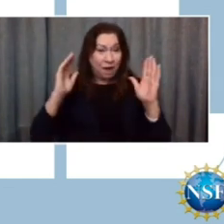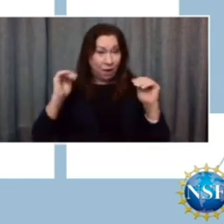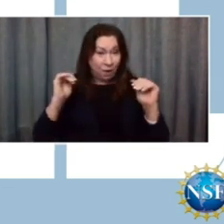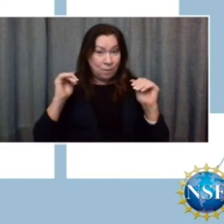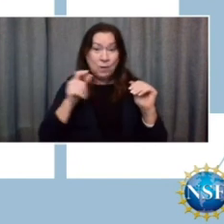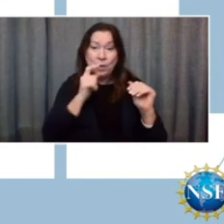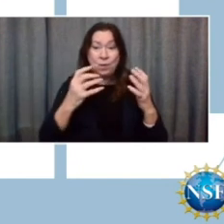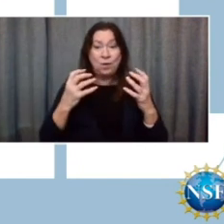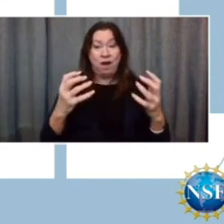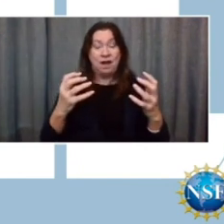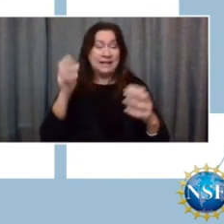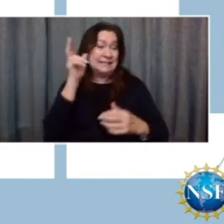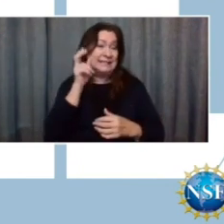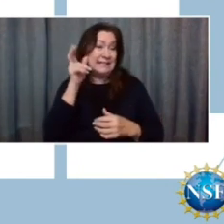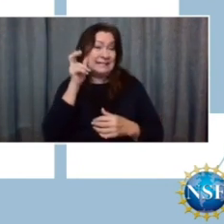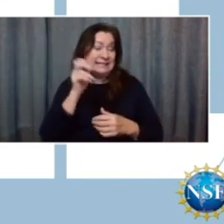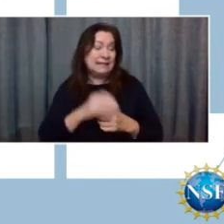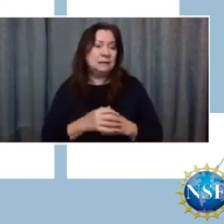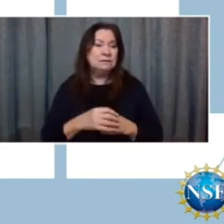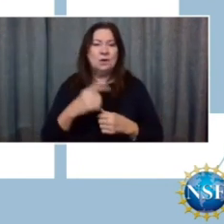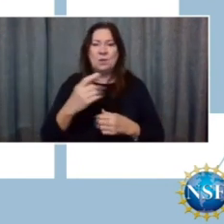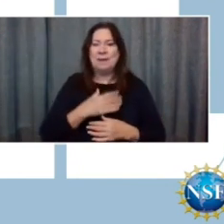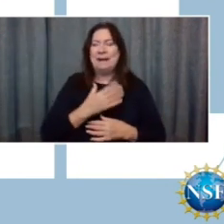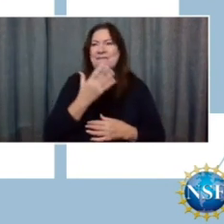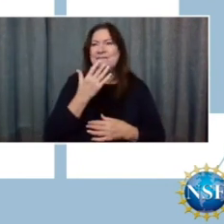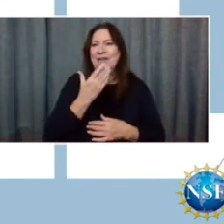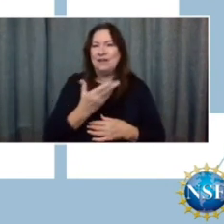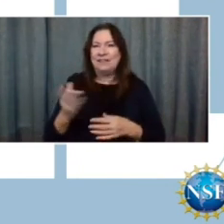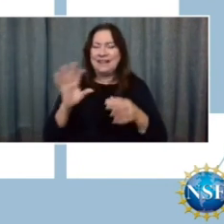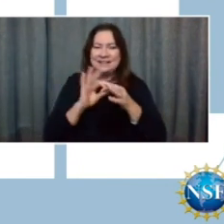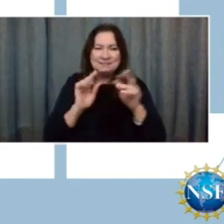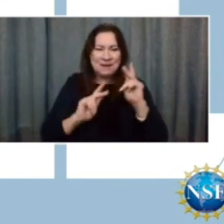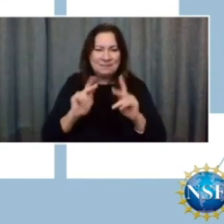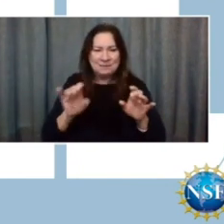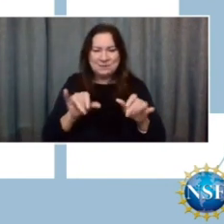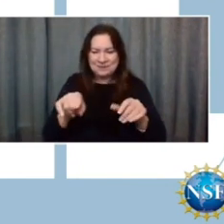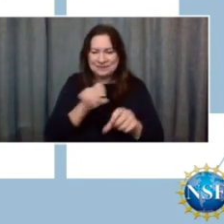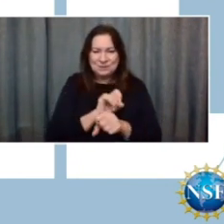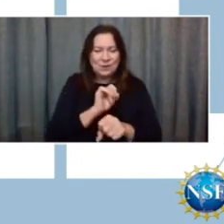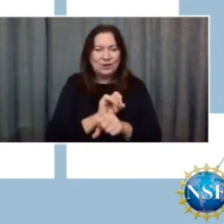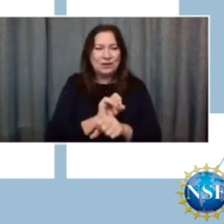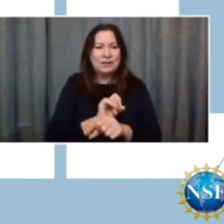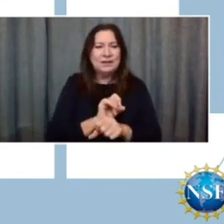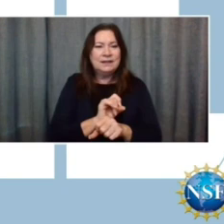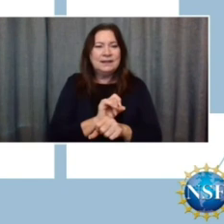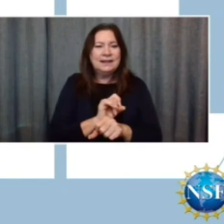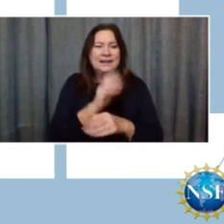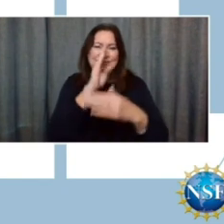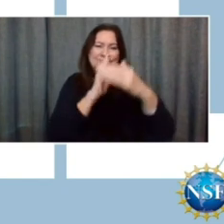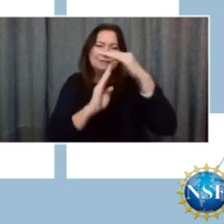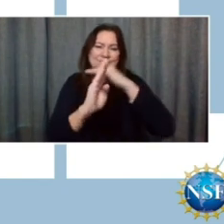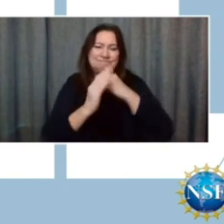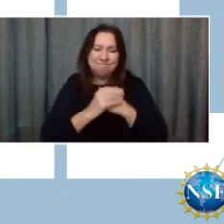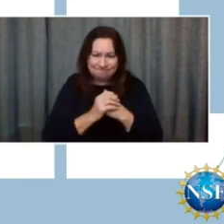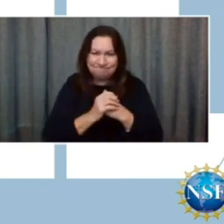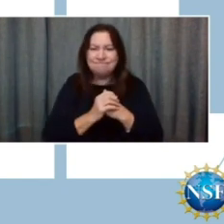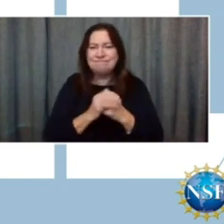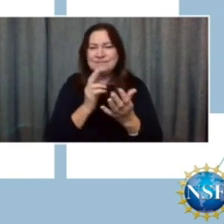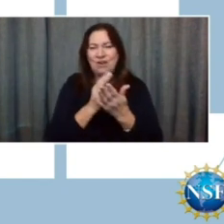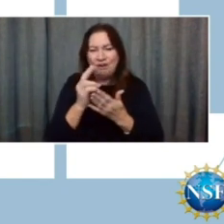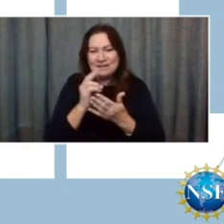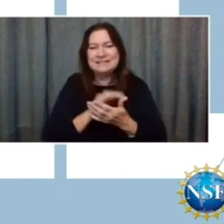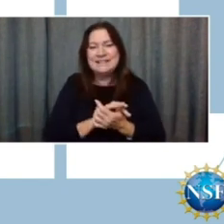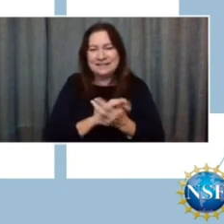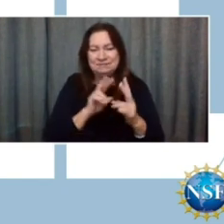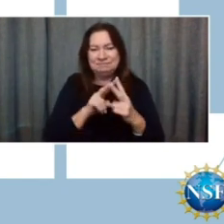listening, one of my favorite things about folks really doing this work is the kind of humility and honesty that I think